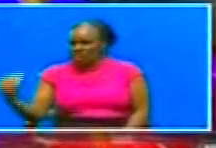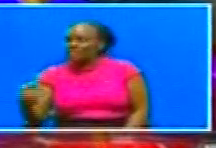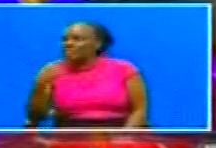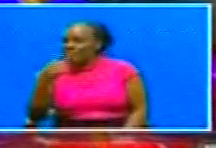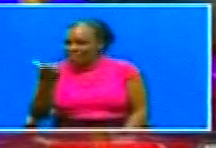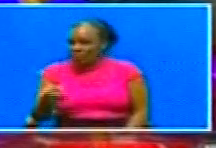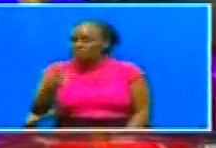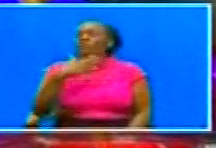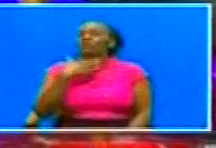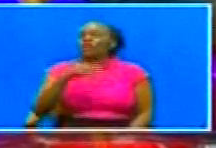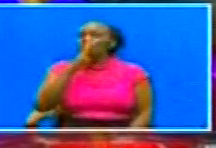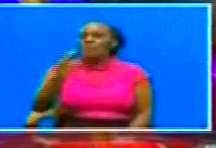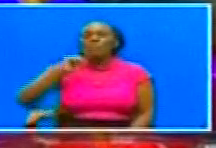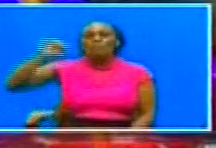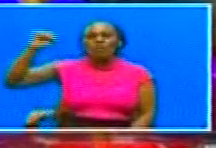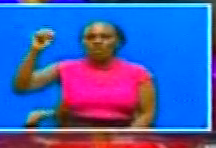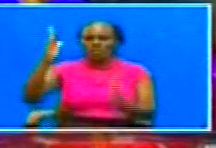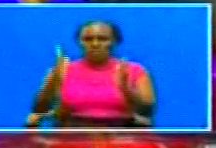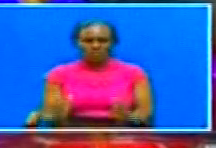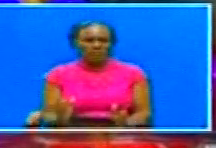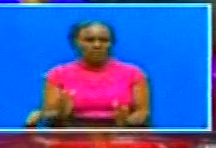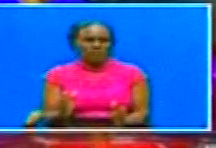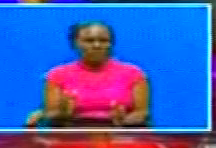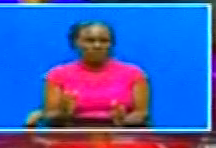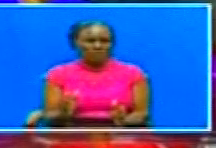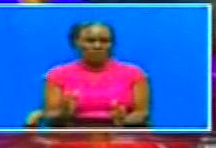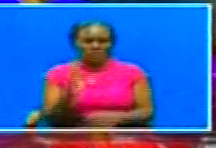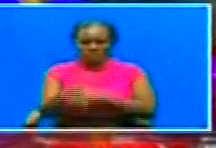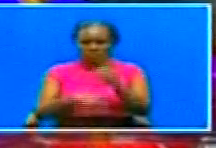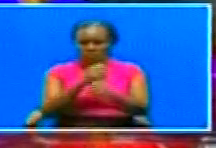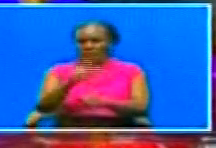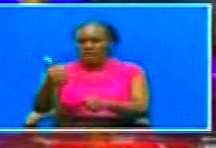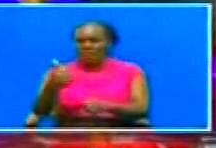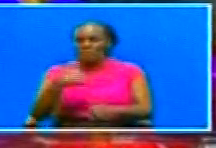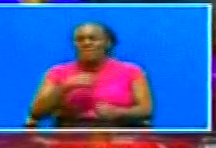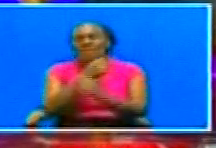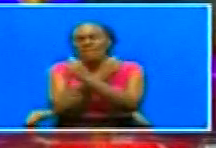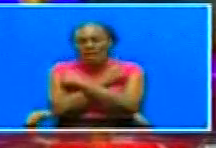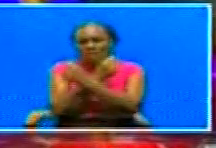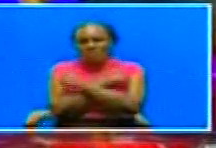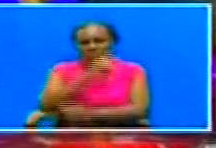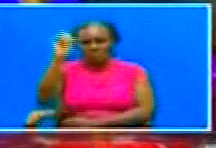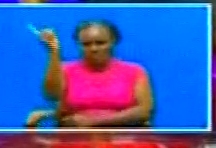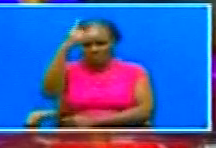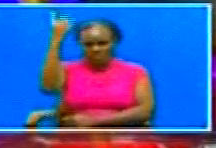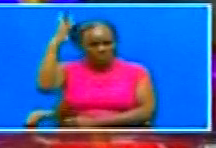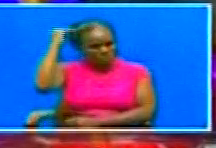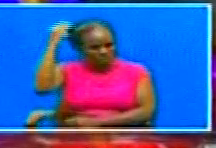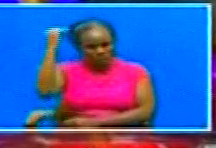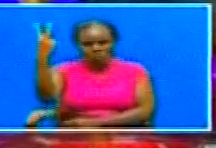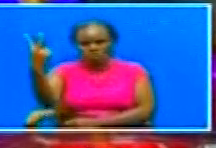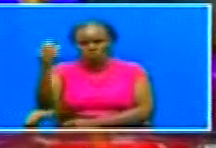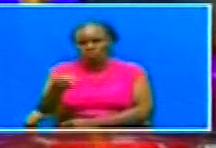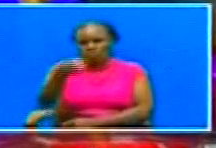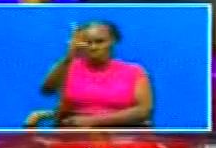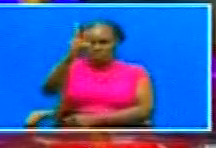train. Completely. One of my favorite lines in a movie called Black Hawk Down, when the helicopters were hit in Somalia, two helicopters were